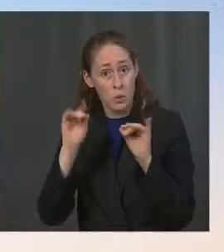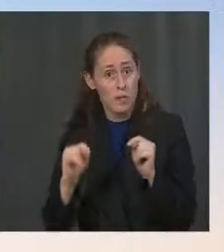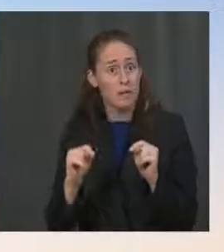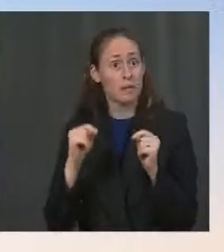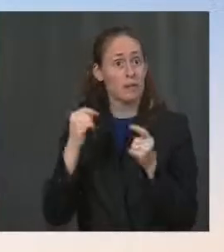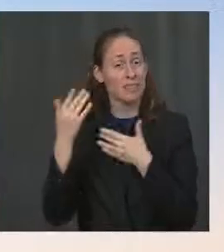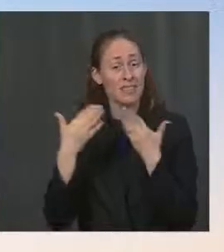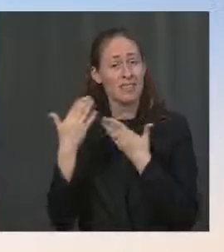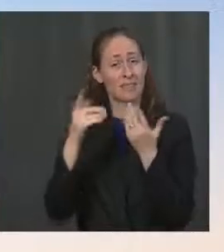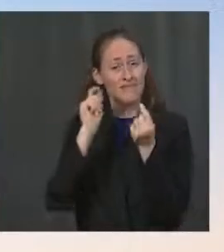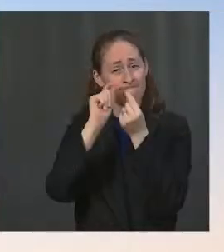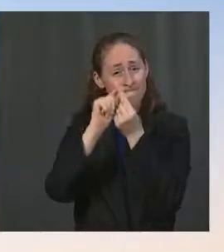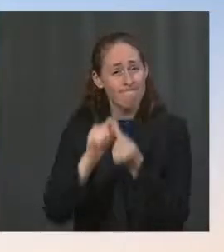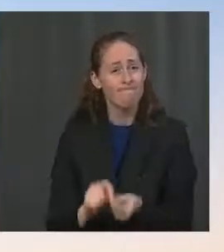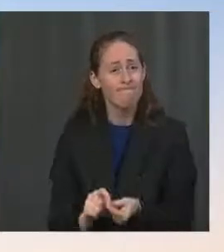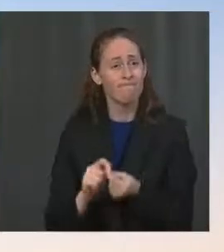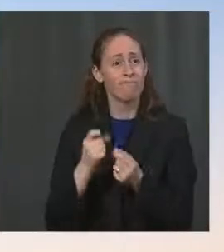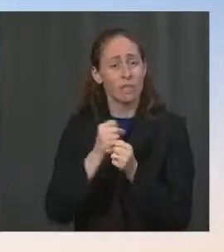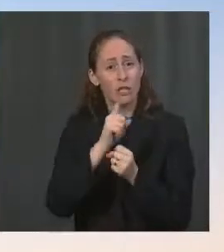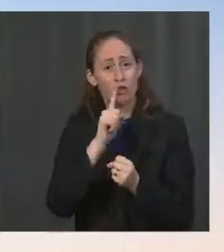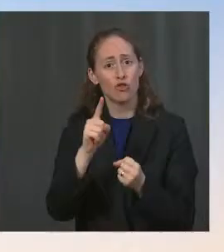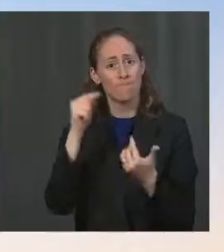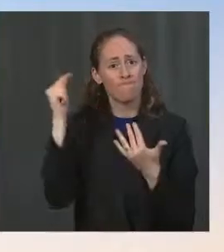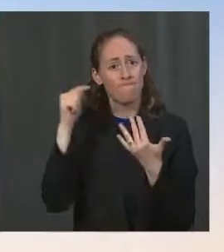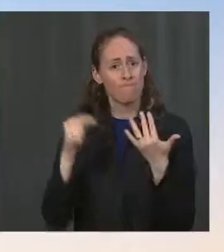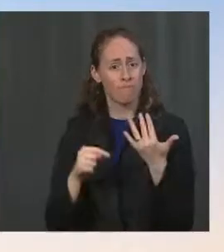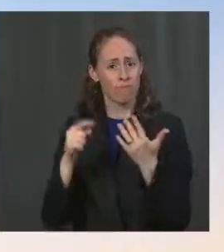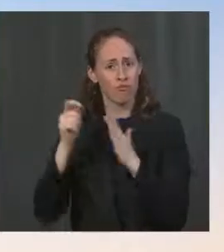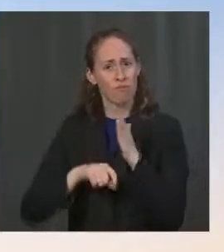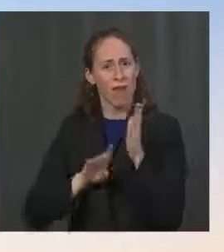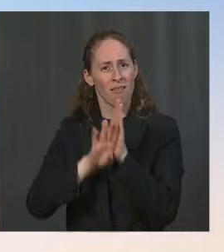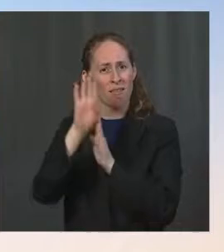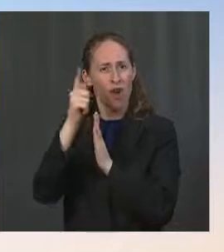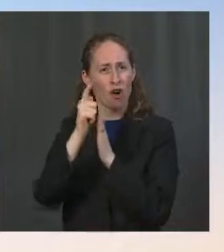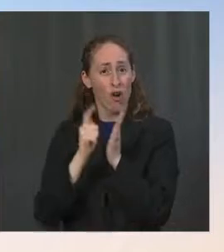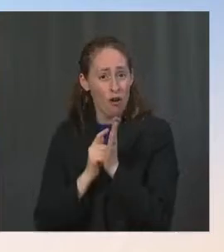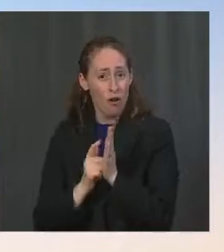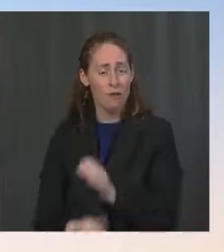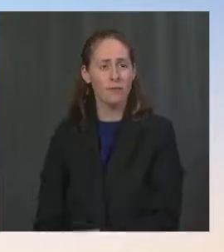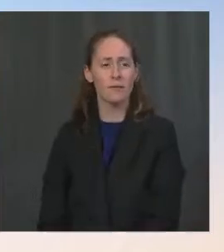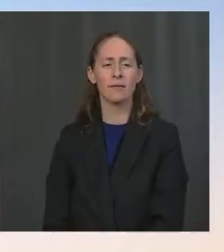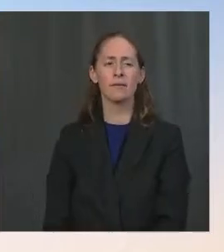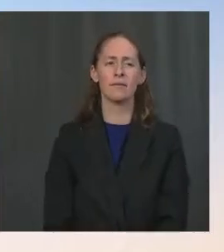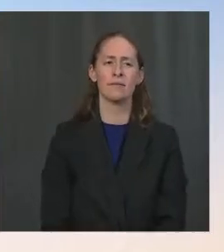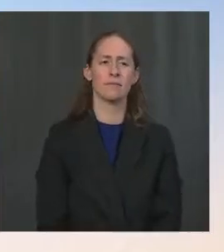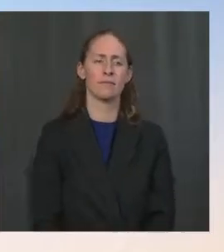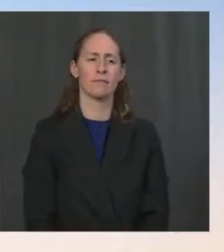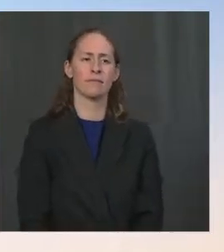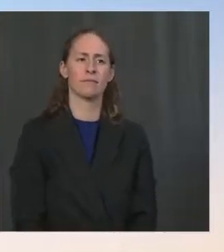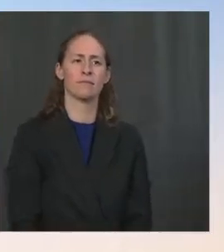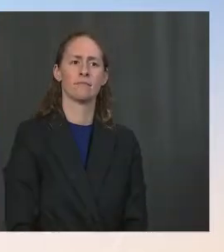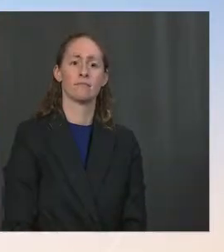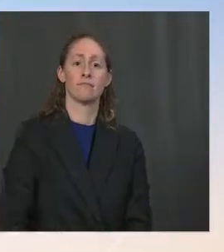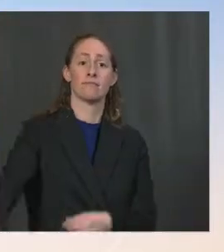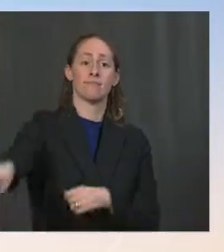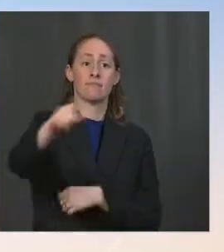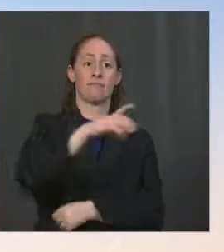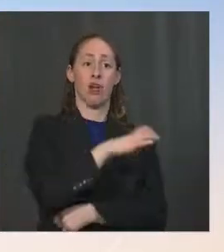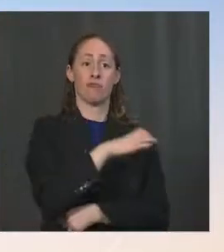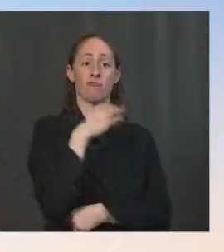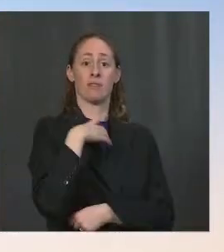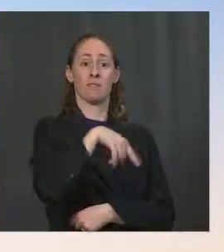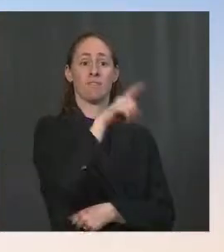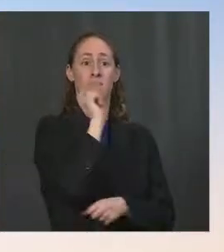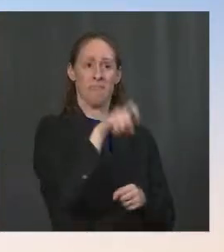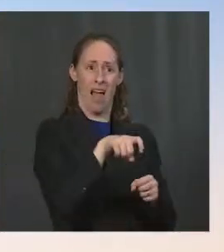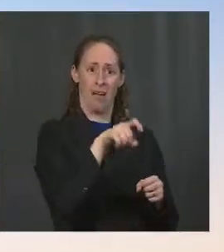this White House is actually doing right now on the Hill? Well, it requires members of Congress themselves to voting to codify, right? But of course, in the